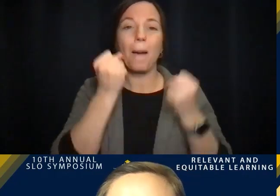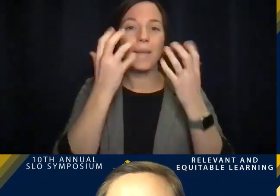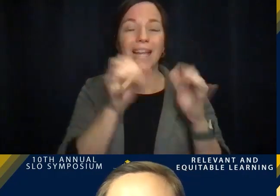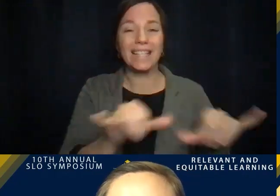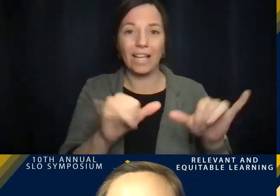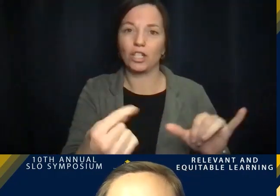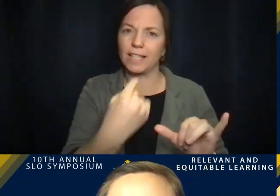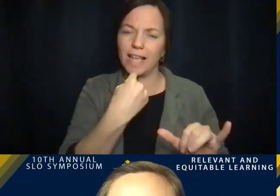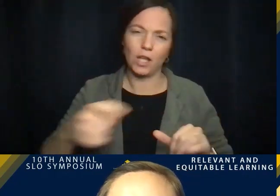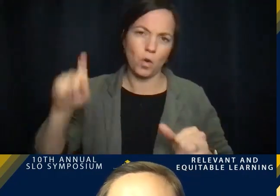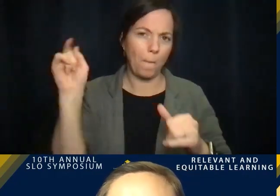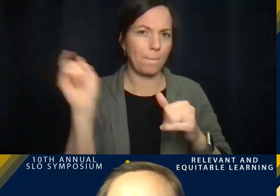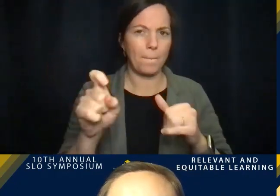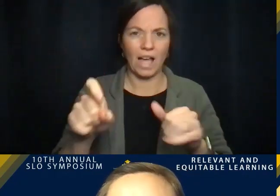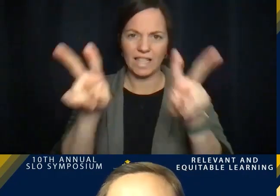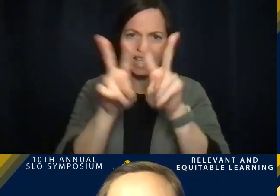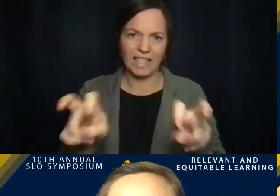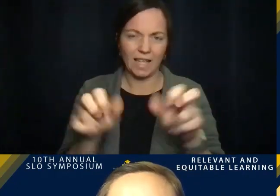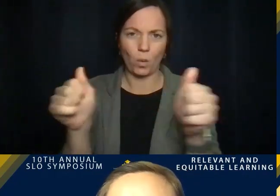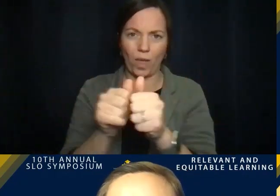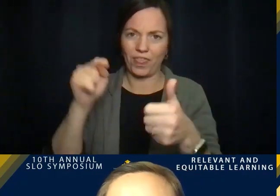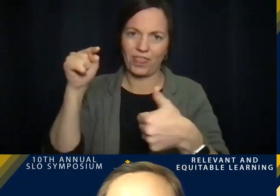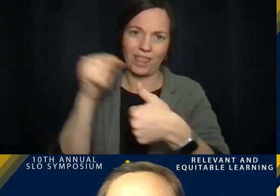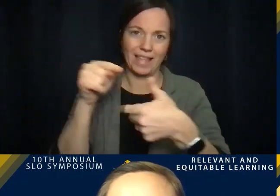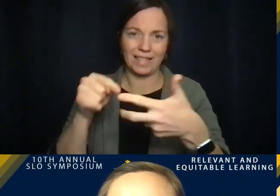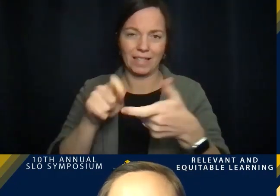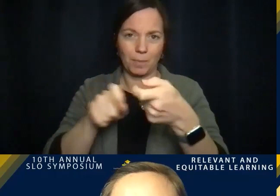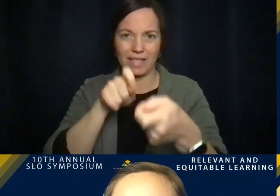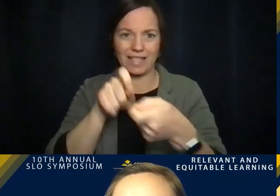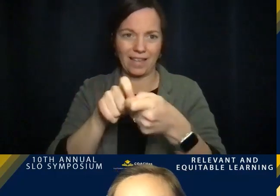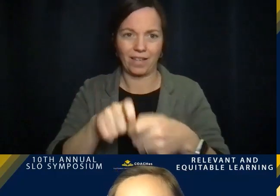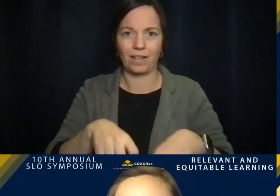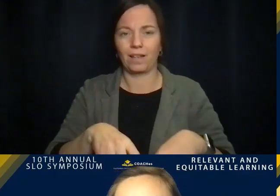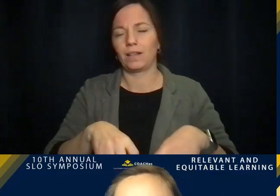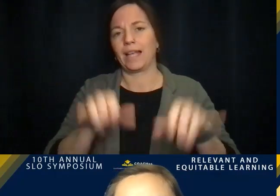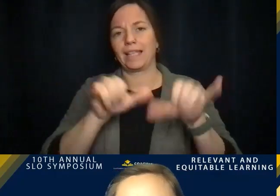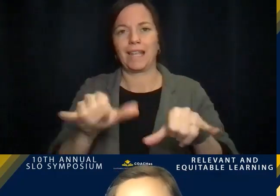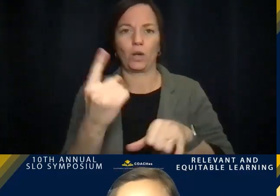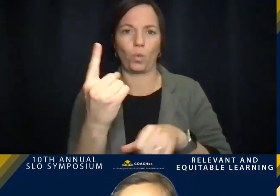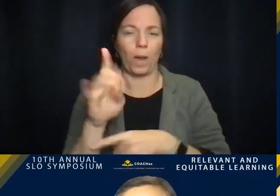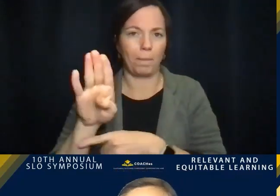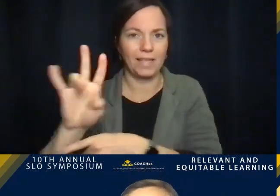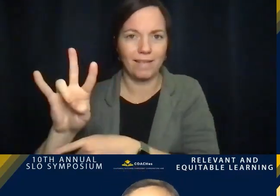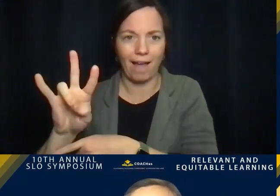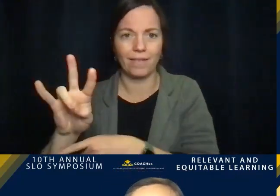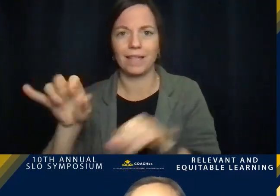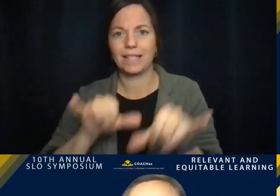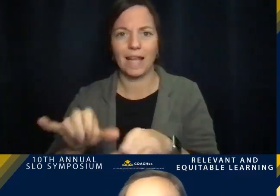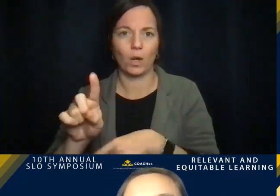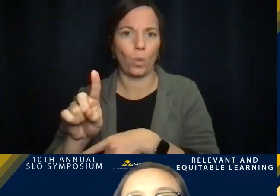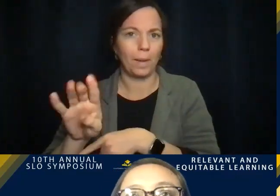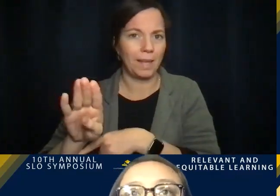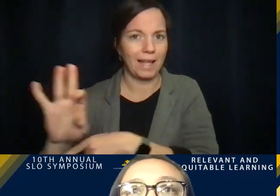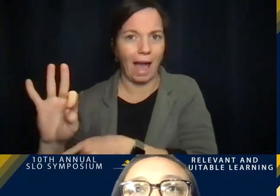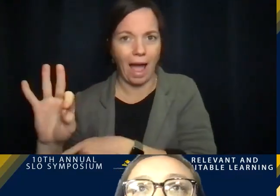do assessment in, you know, write about your assessment in standard 1B, standard 1B7, standard 1B9, and